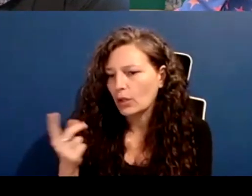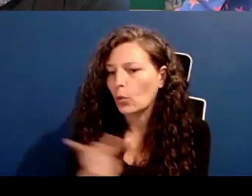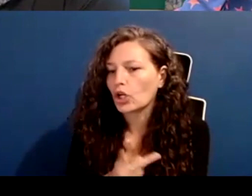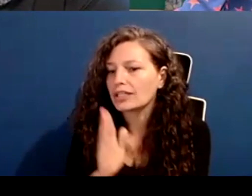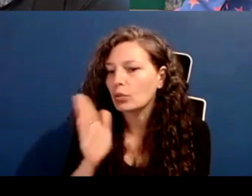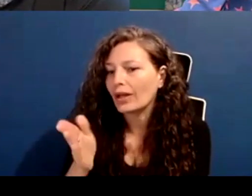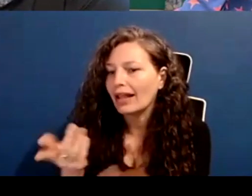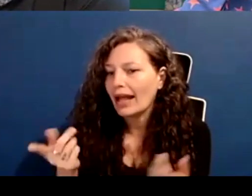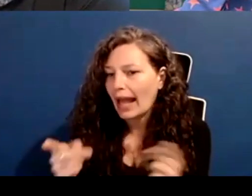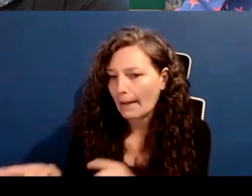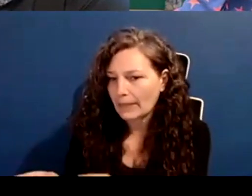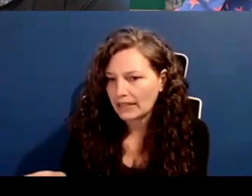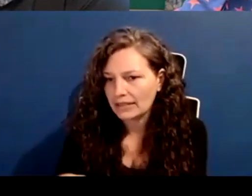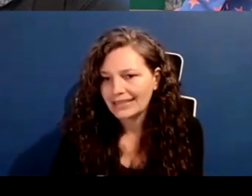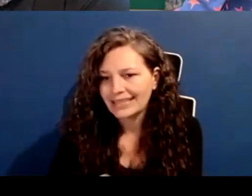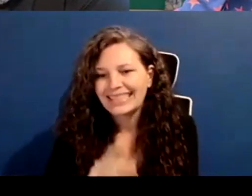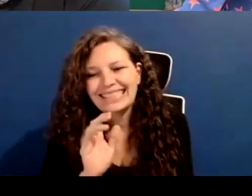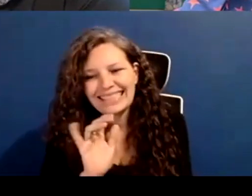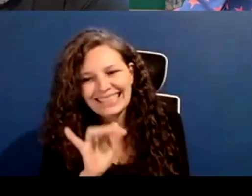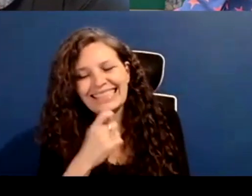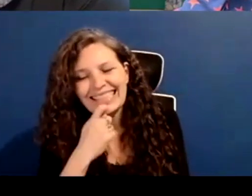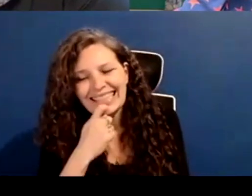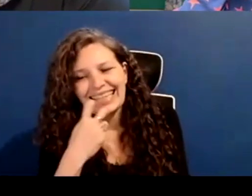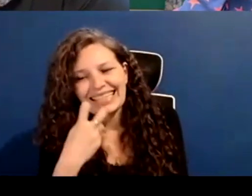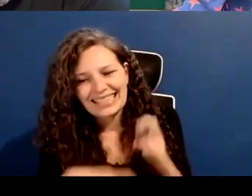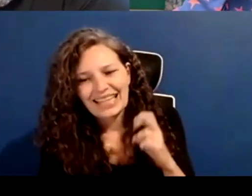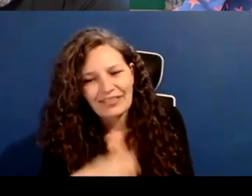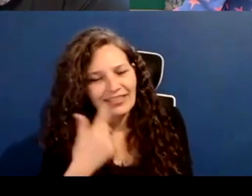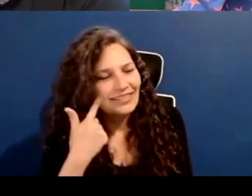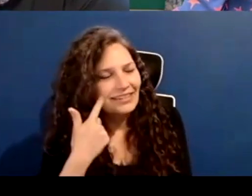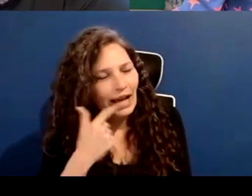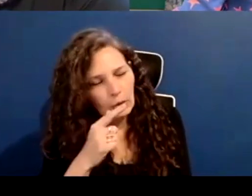Yeah, that's tough. I was afraid that was going to come up.